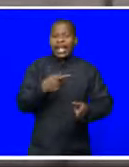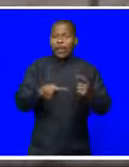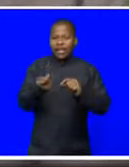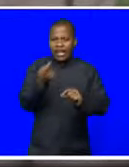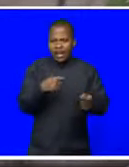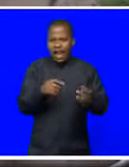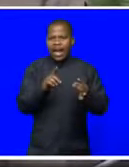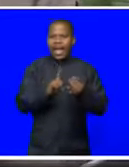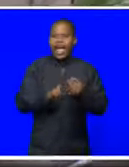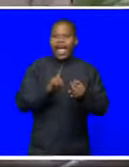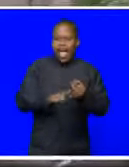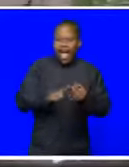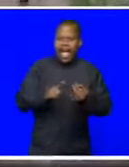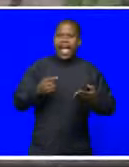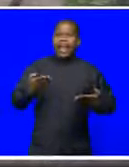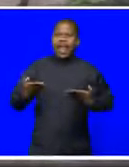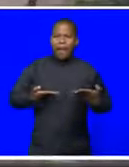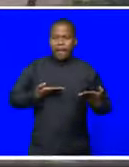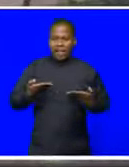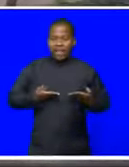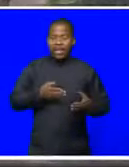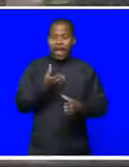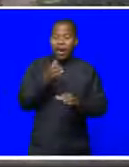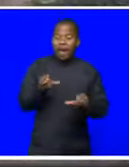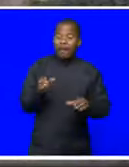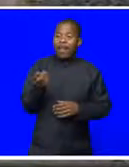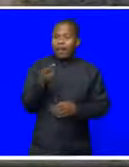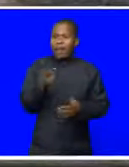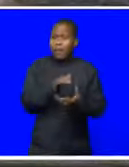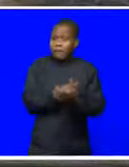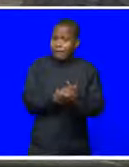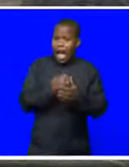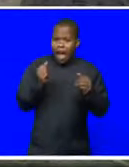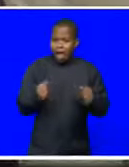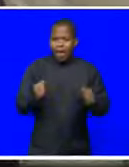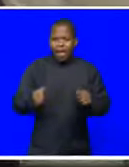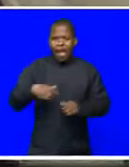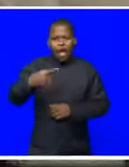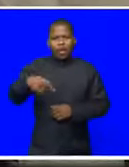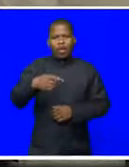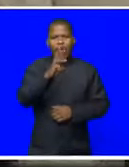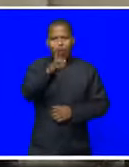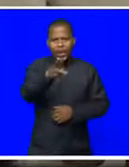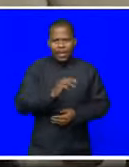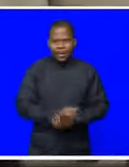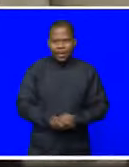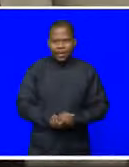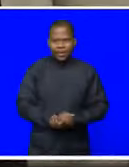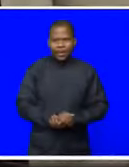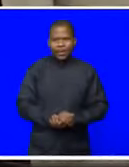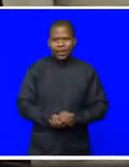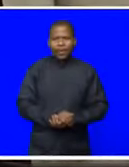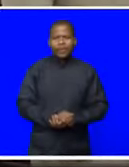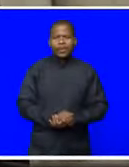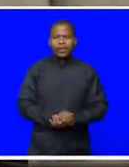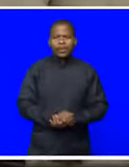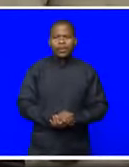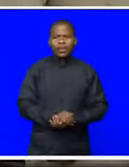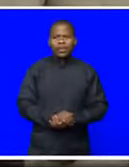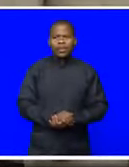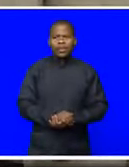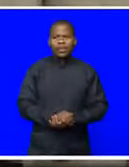record between the two nations still largely falls behind its potential. Wait, you know,